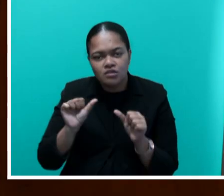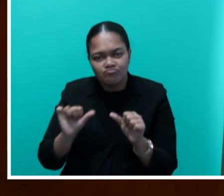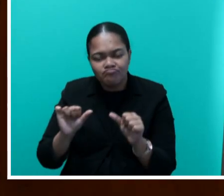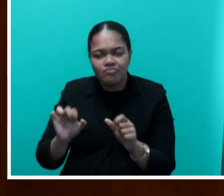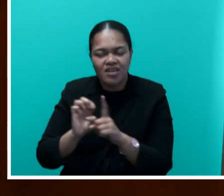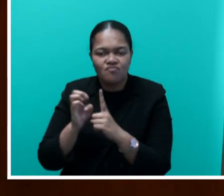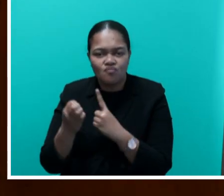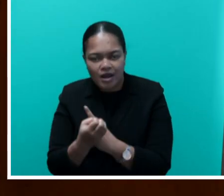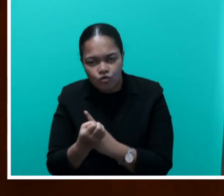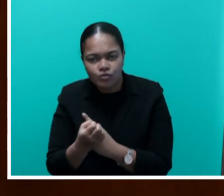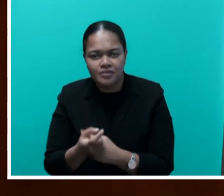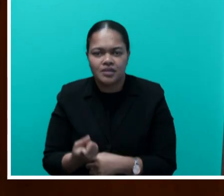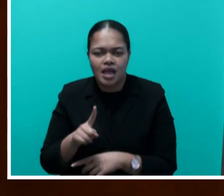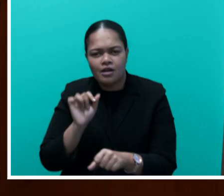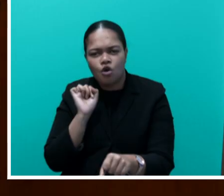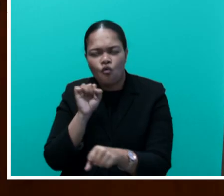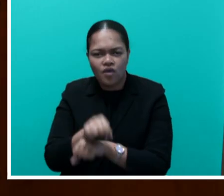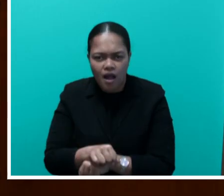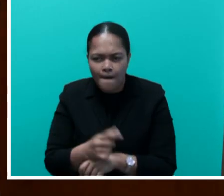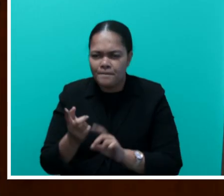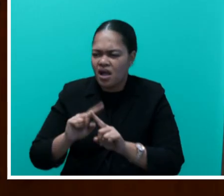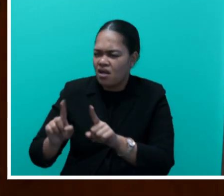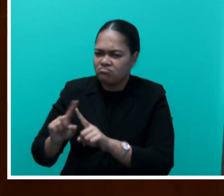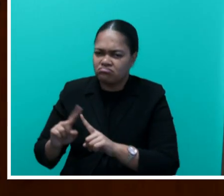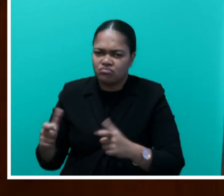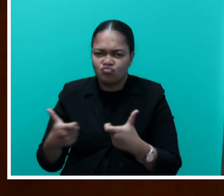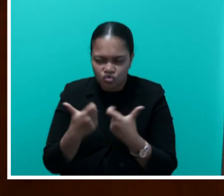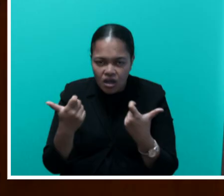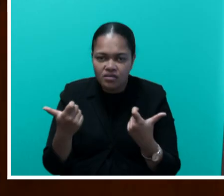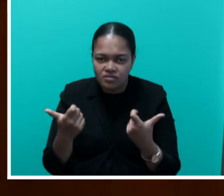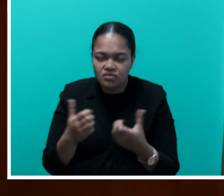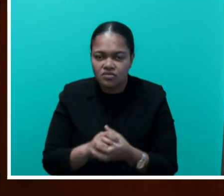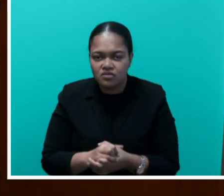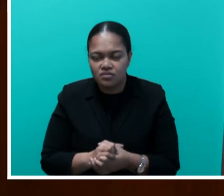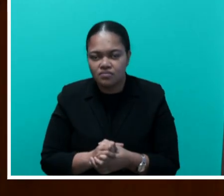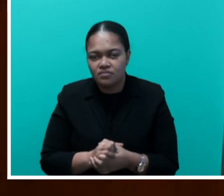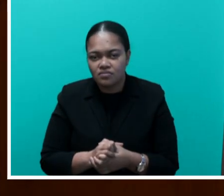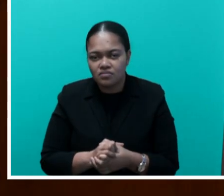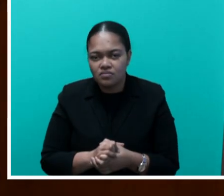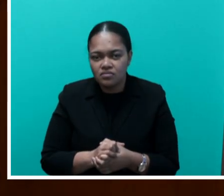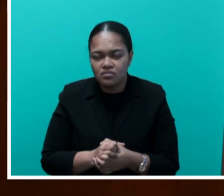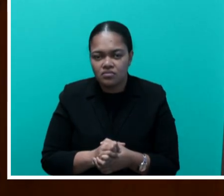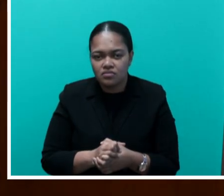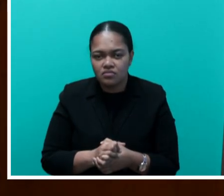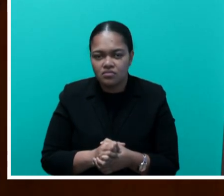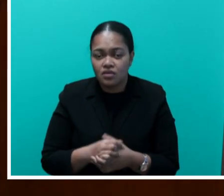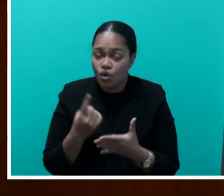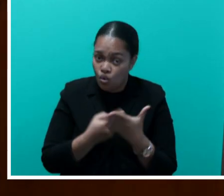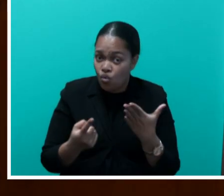environment, and overcoming other challenges that we all face. It's all here, Mr. Speaker,